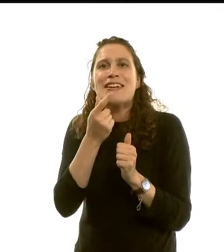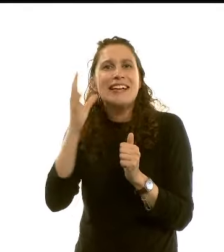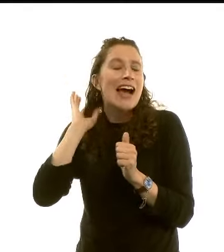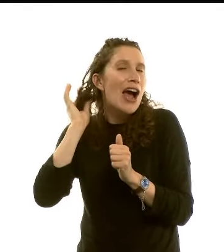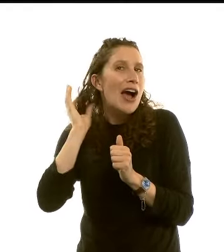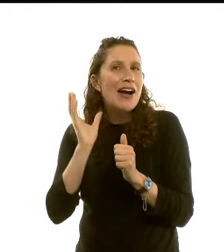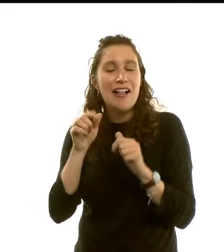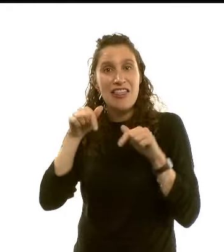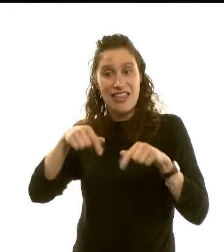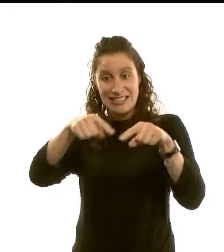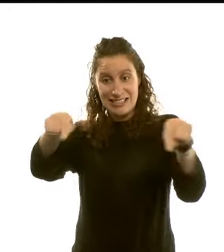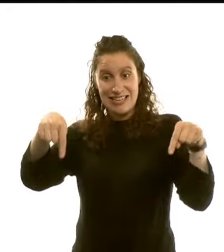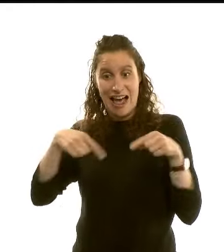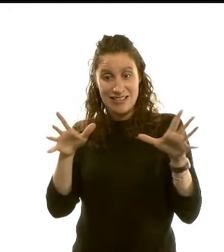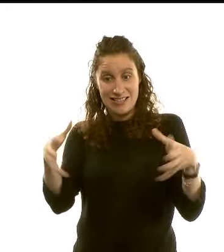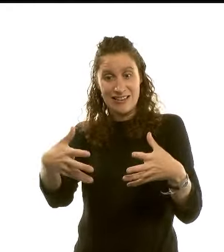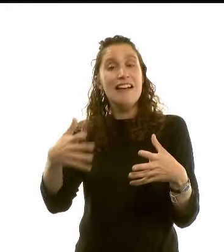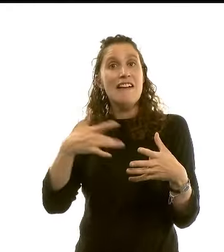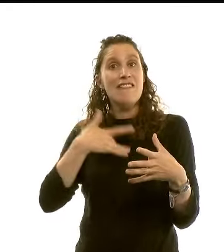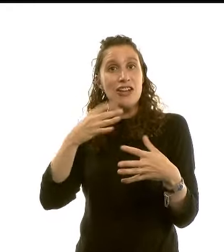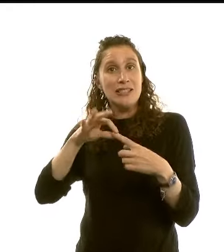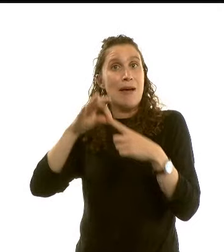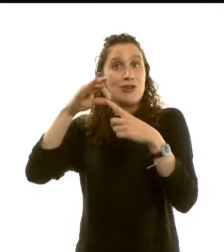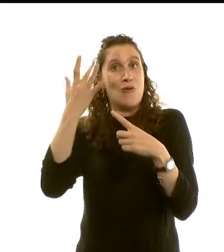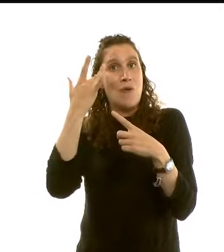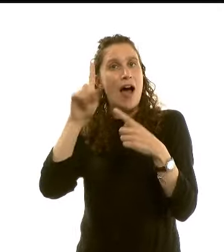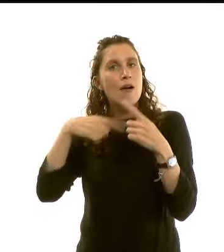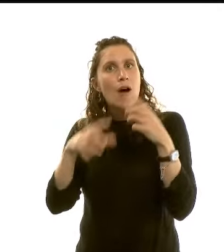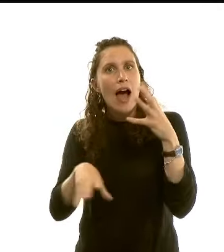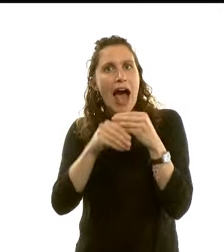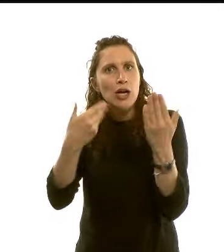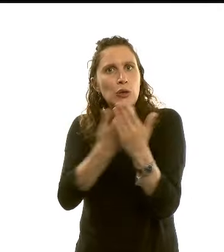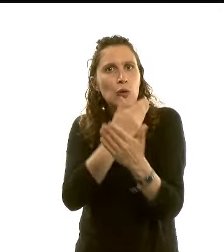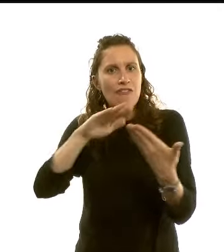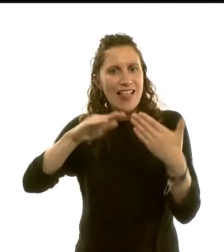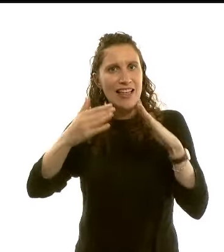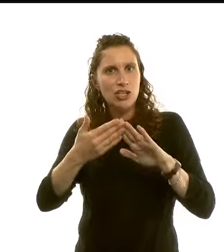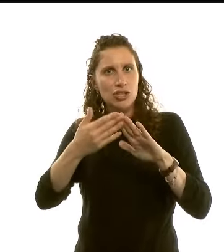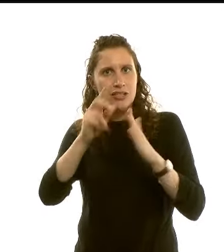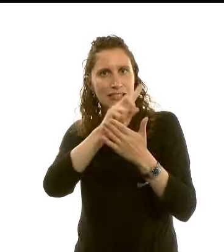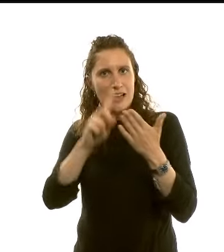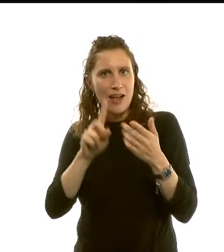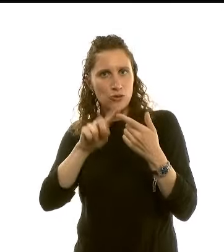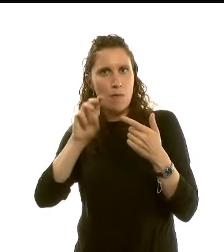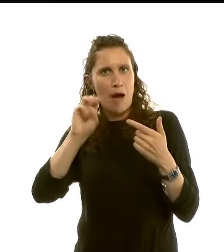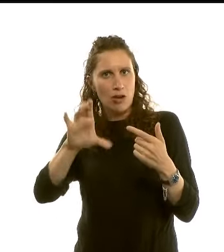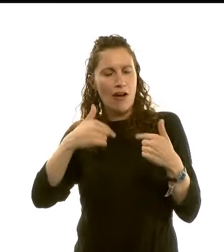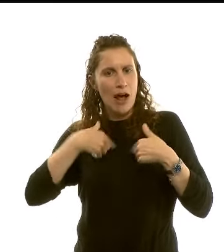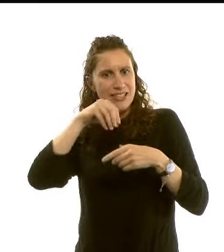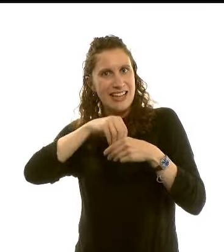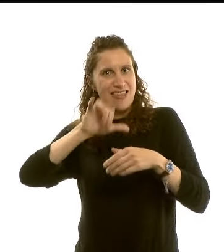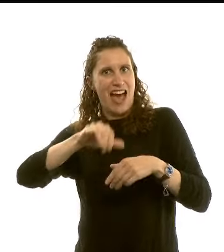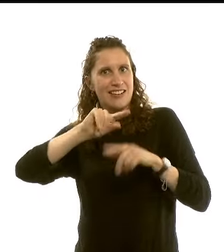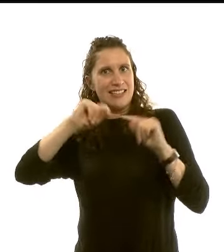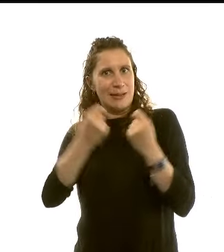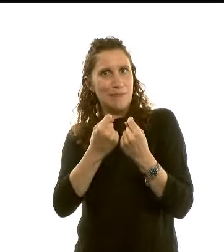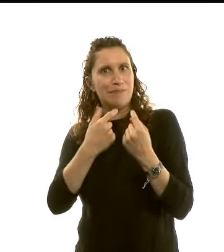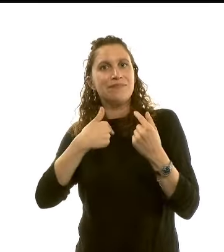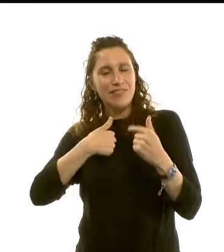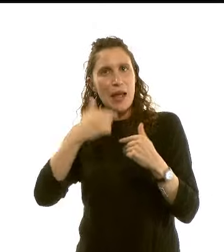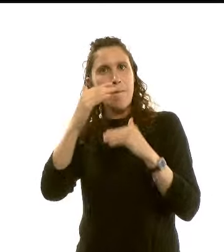this set feels really special to me because when we added these new village designs to Minecraft, I was in the team working on it a lot. So I actually